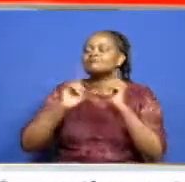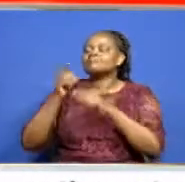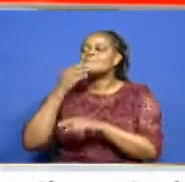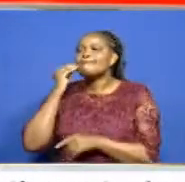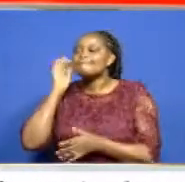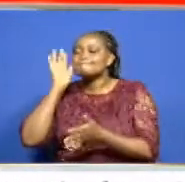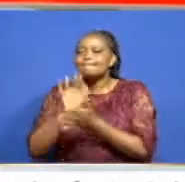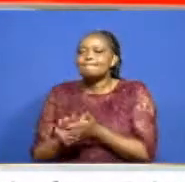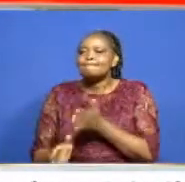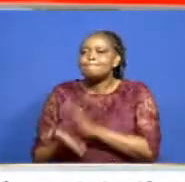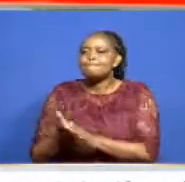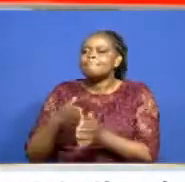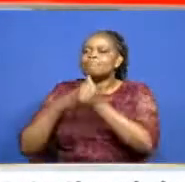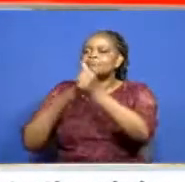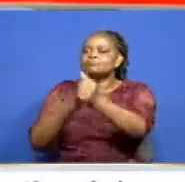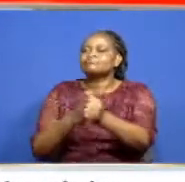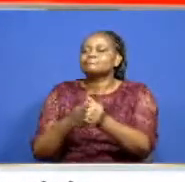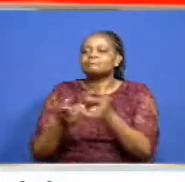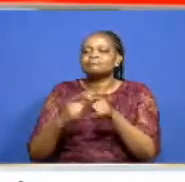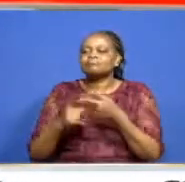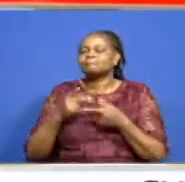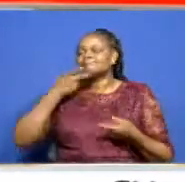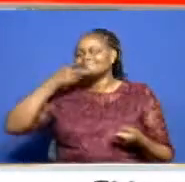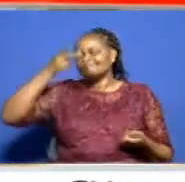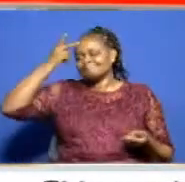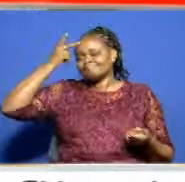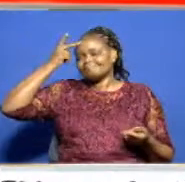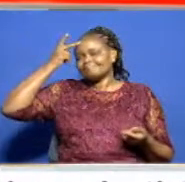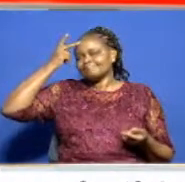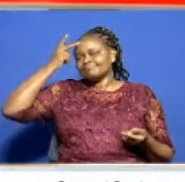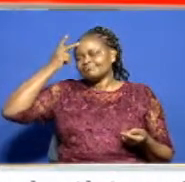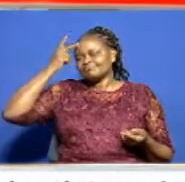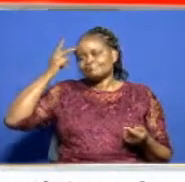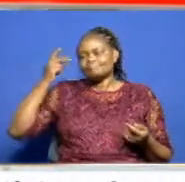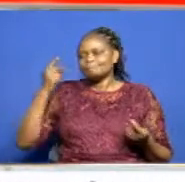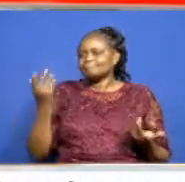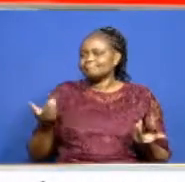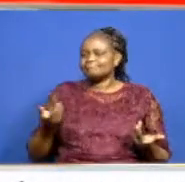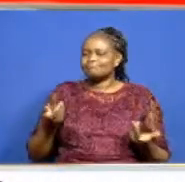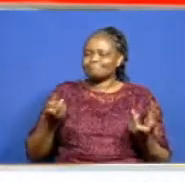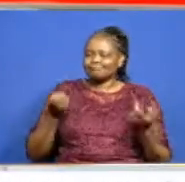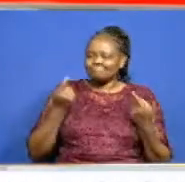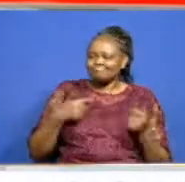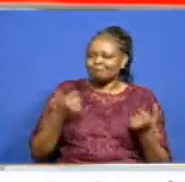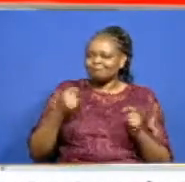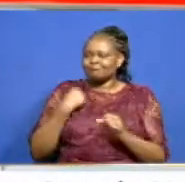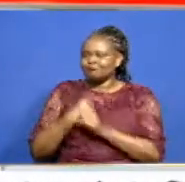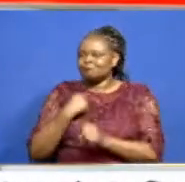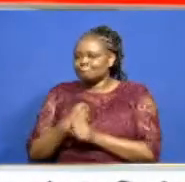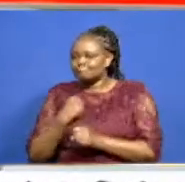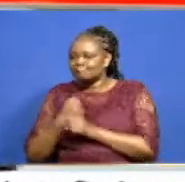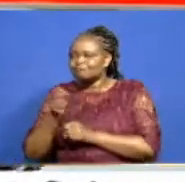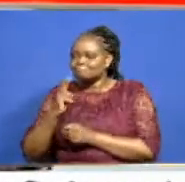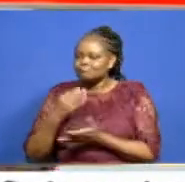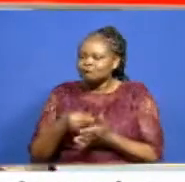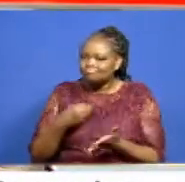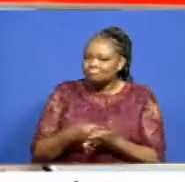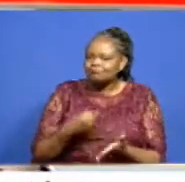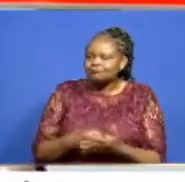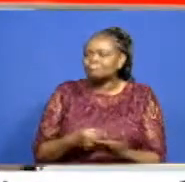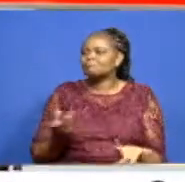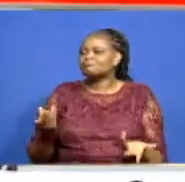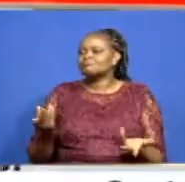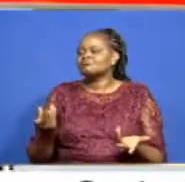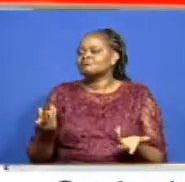direct, parents are also looking for how to survive, to make a living out of the jobs which are also